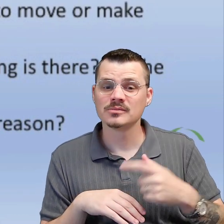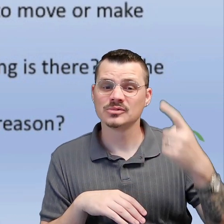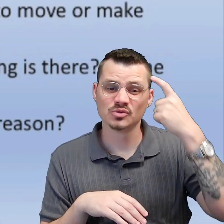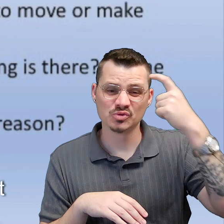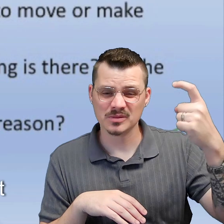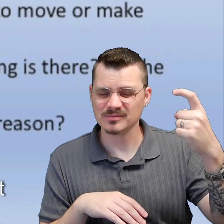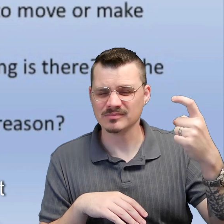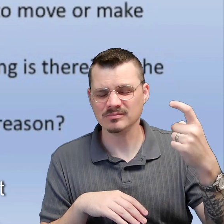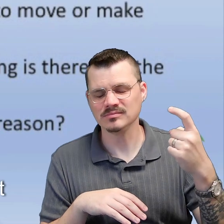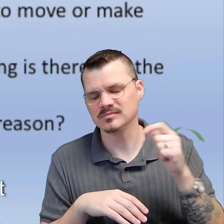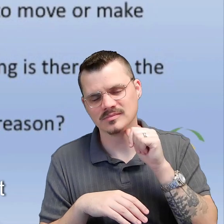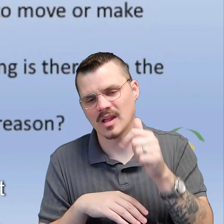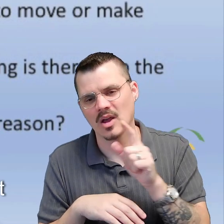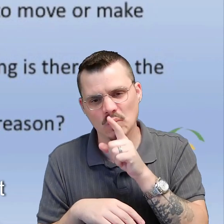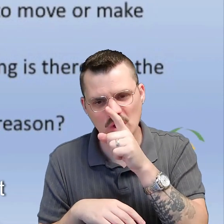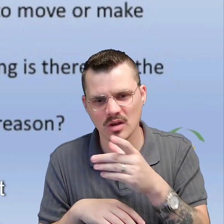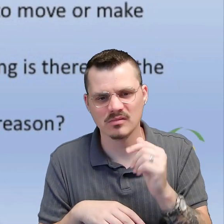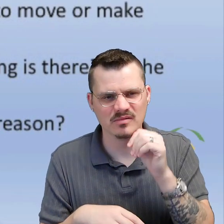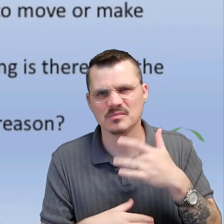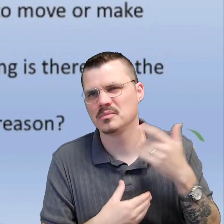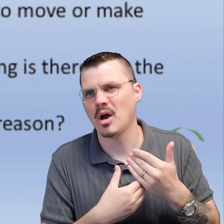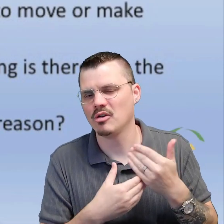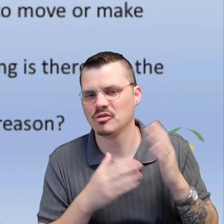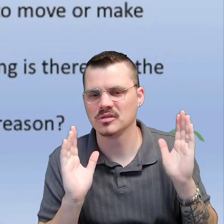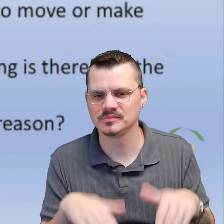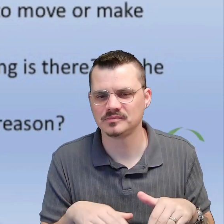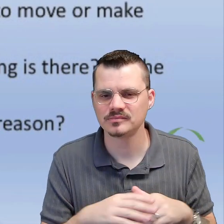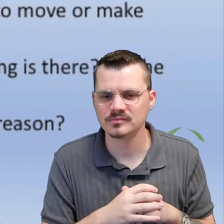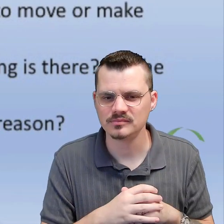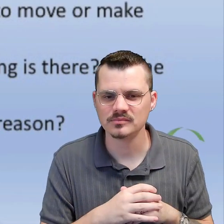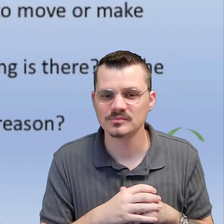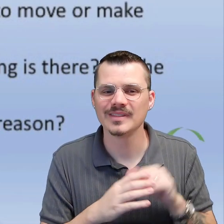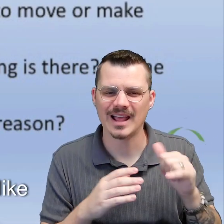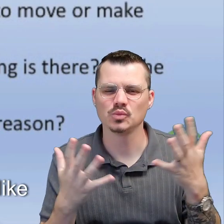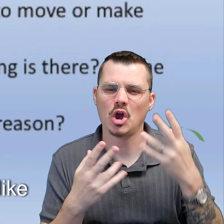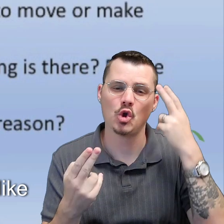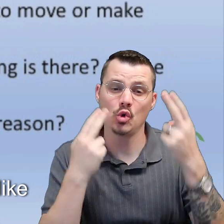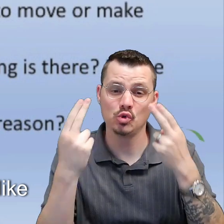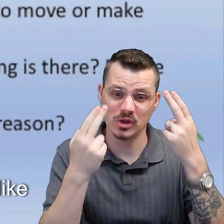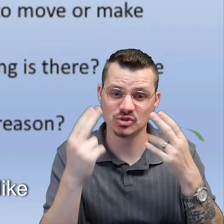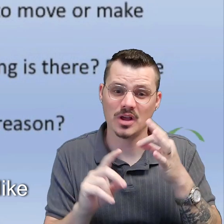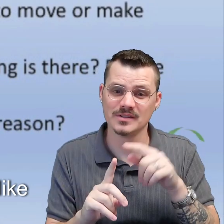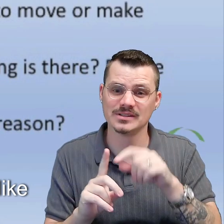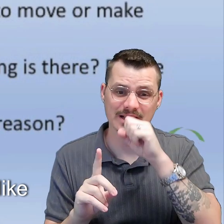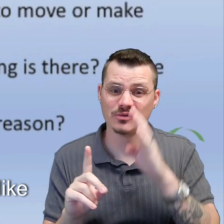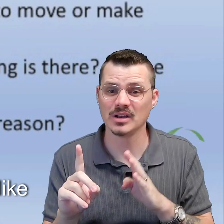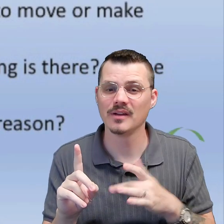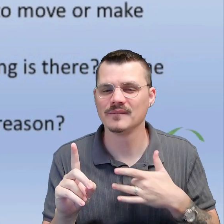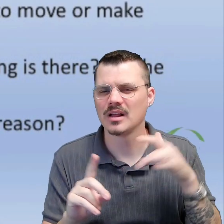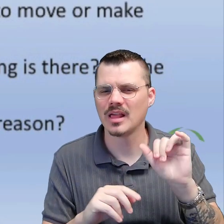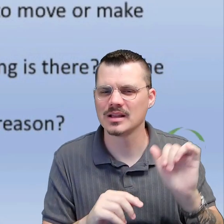dream doesn't feel that real and it doesn't bother you that much? That's what hallucinations of schizophrenia feel